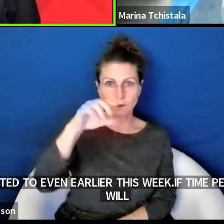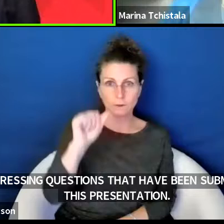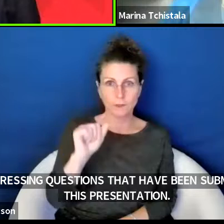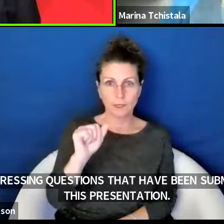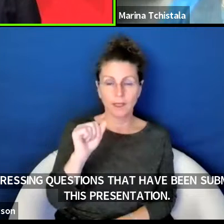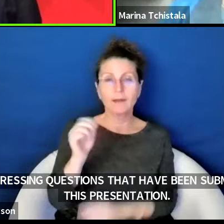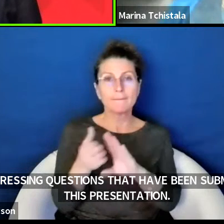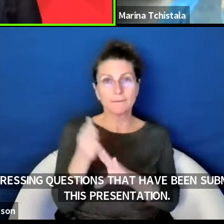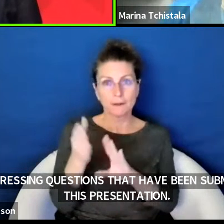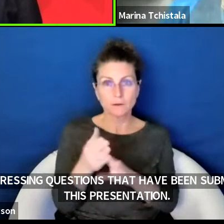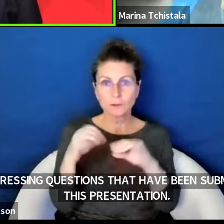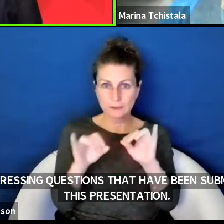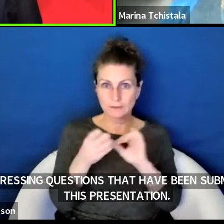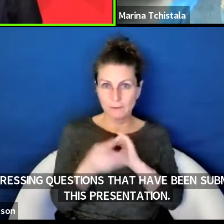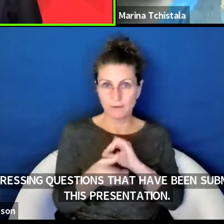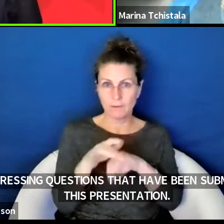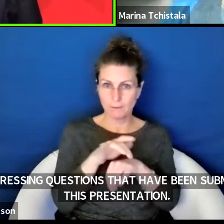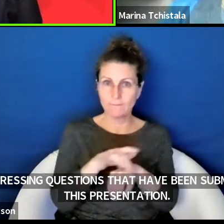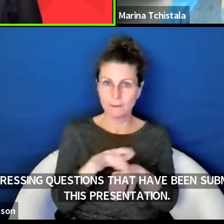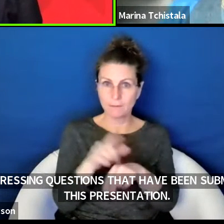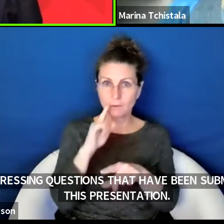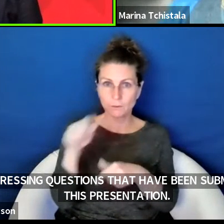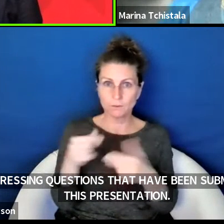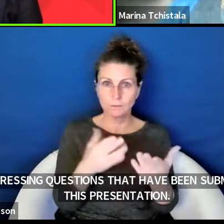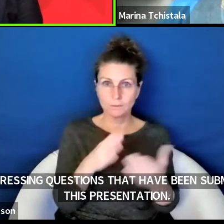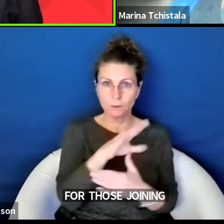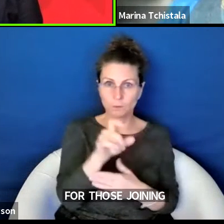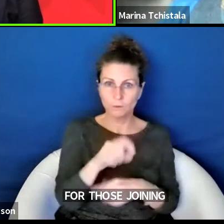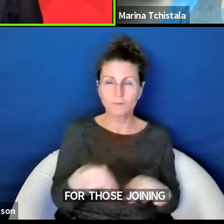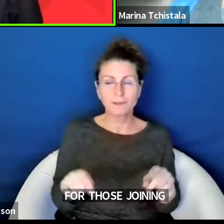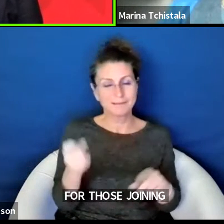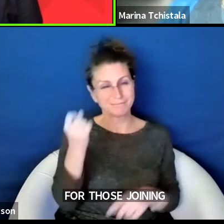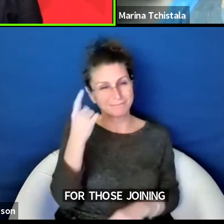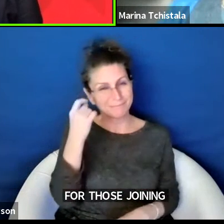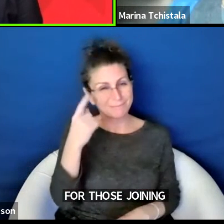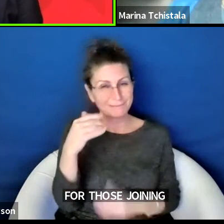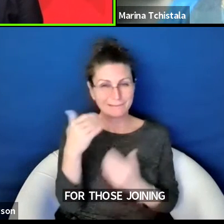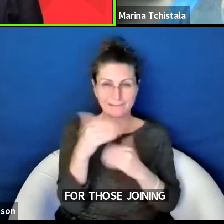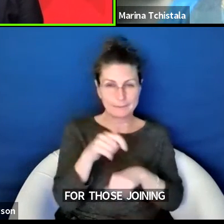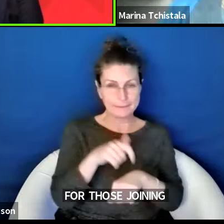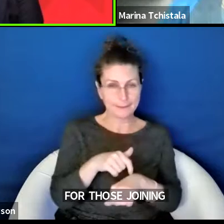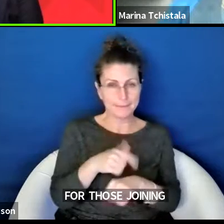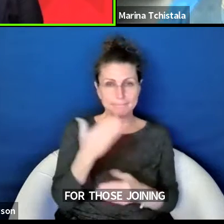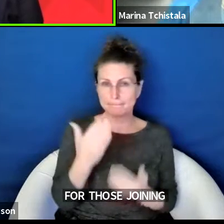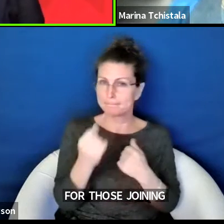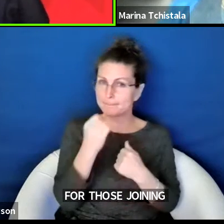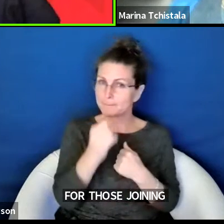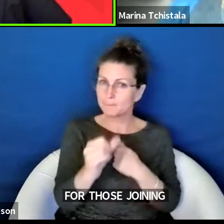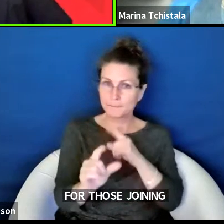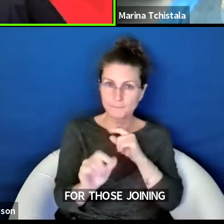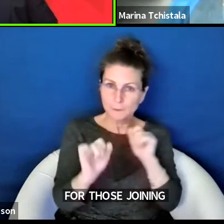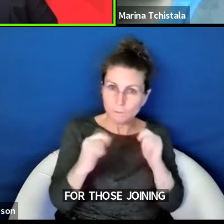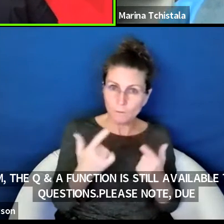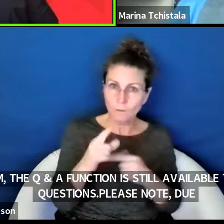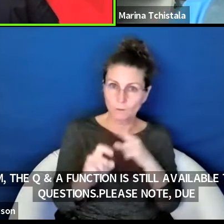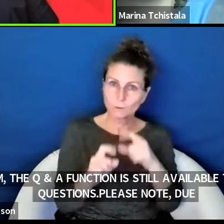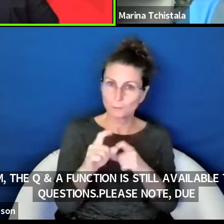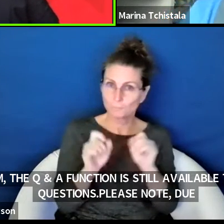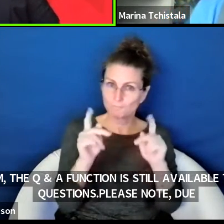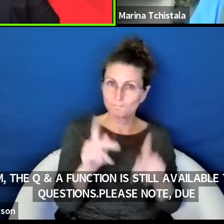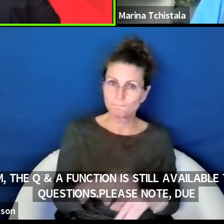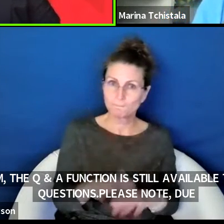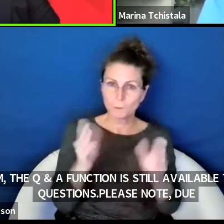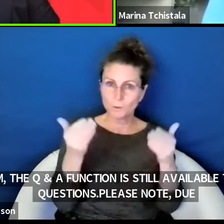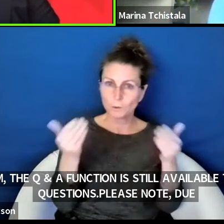available to submit questions. Please note, due to limited time, we may not have the ability to get to all questions. Let's